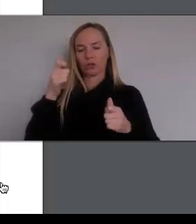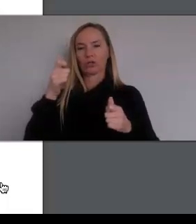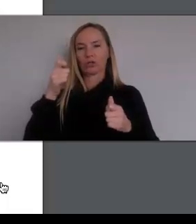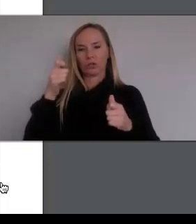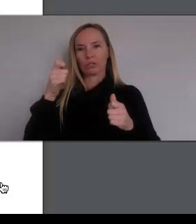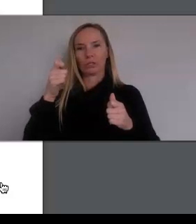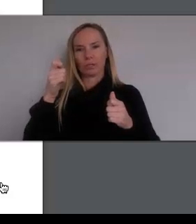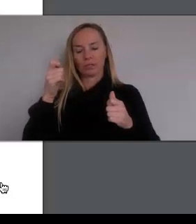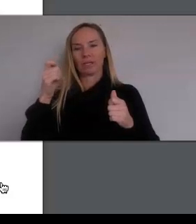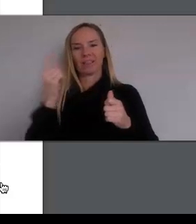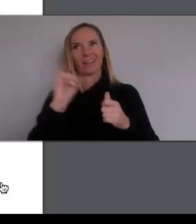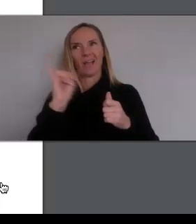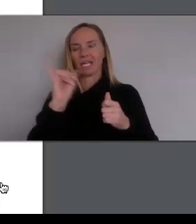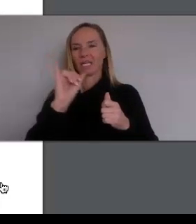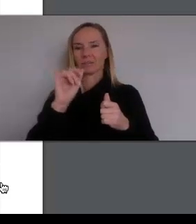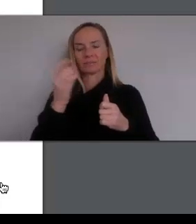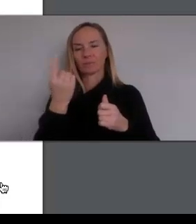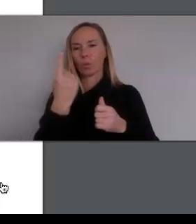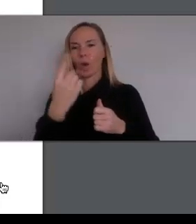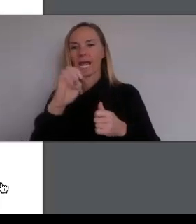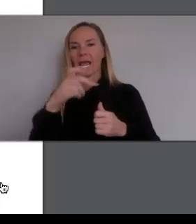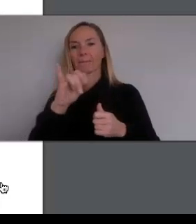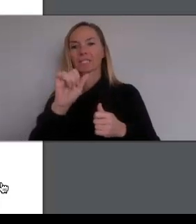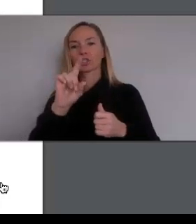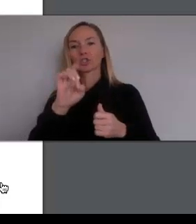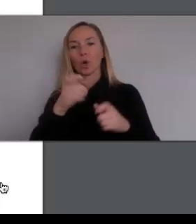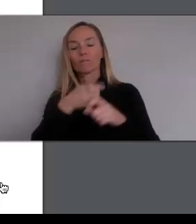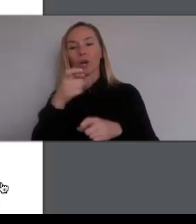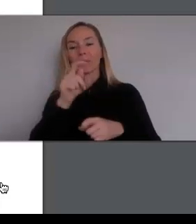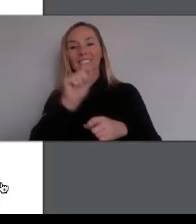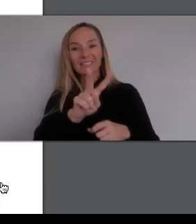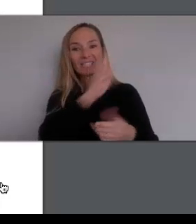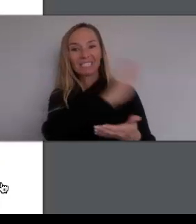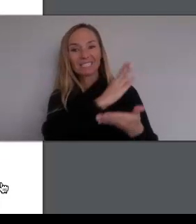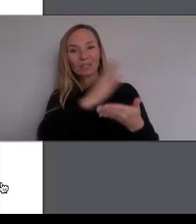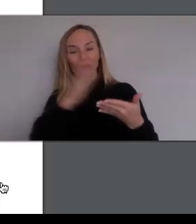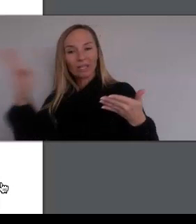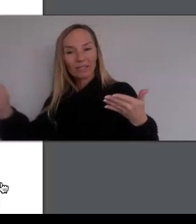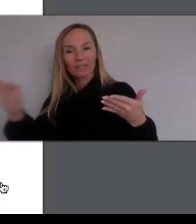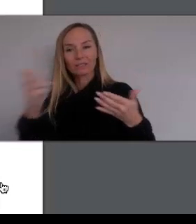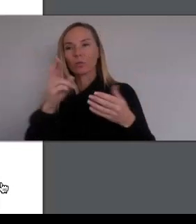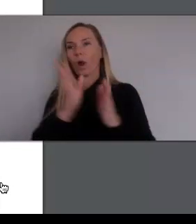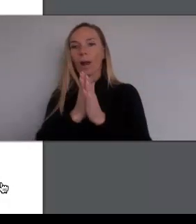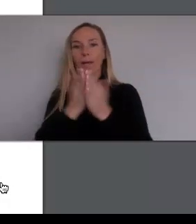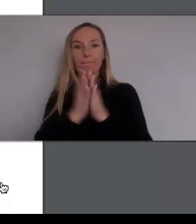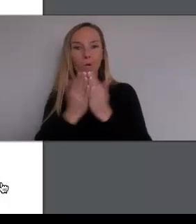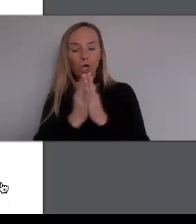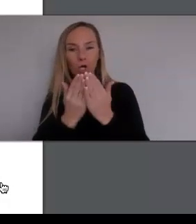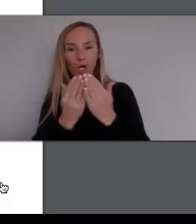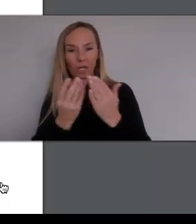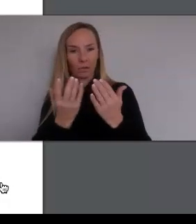series. A container could also be a book. For example, what I've assigned for the first